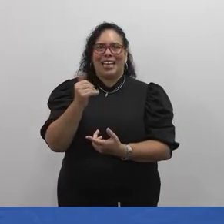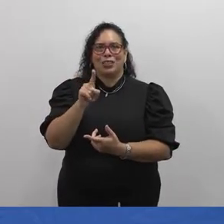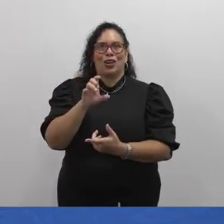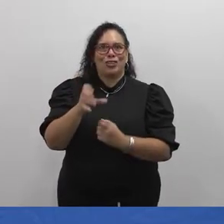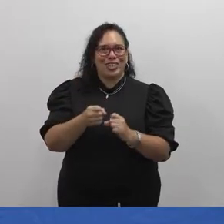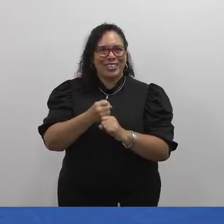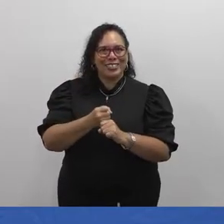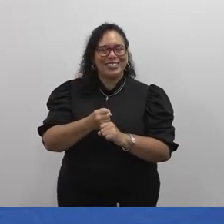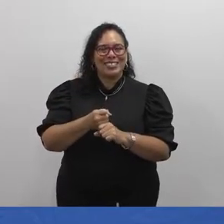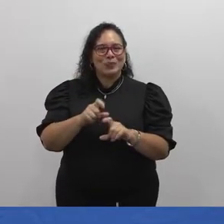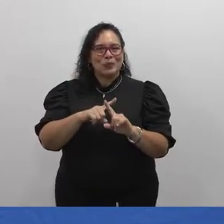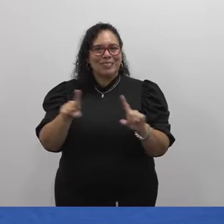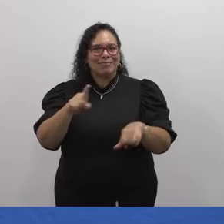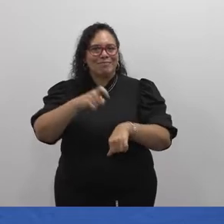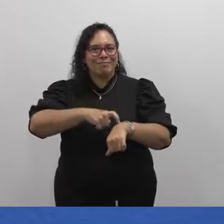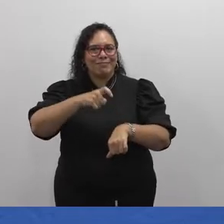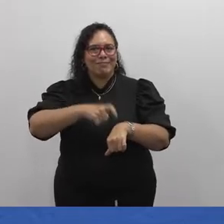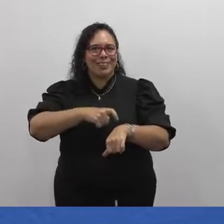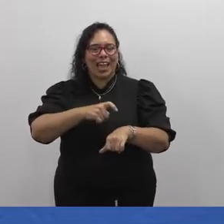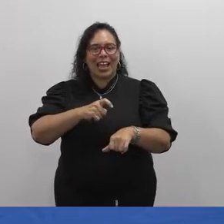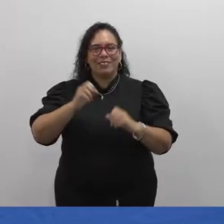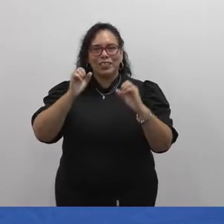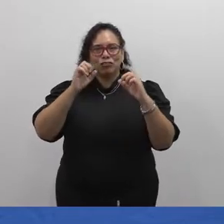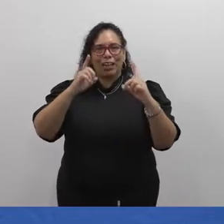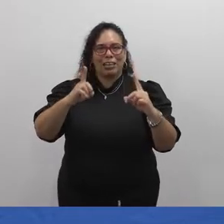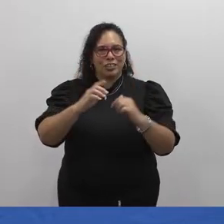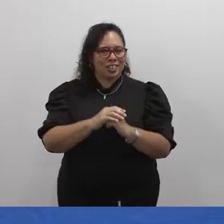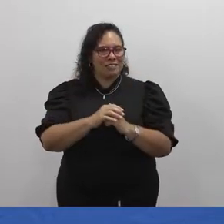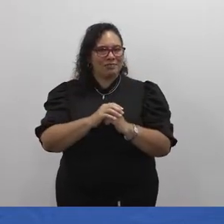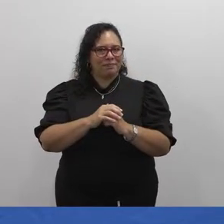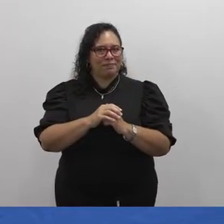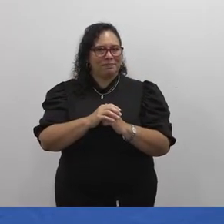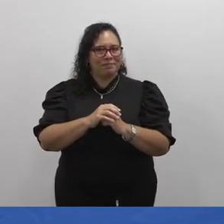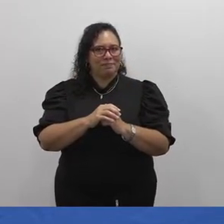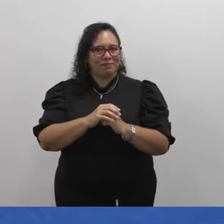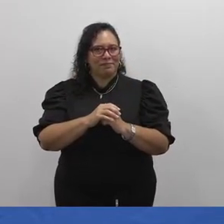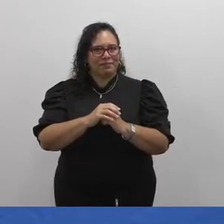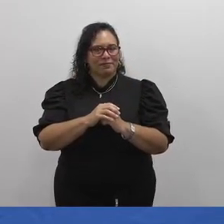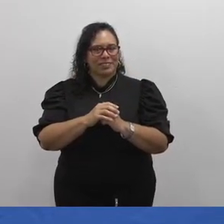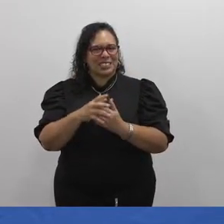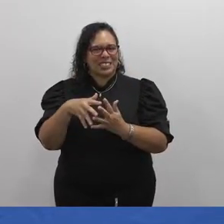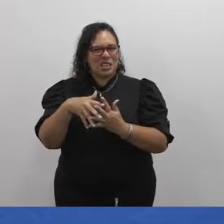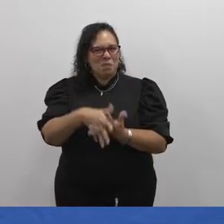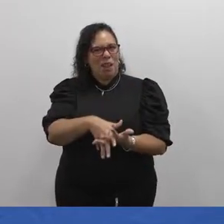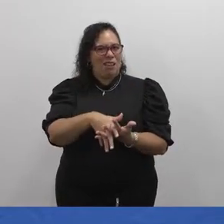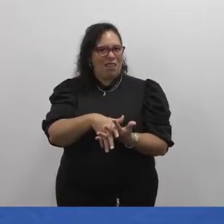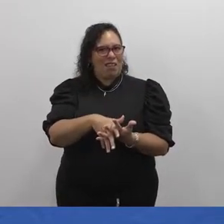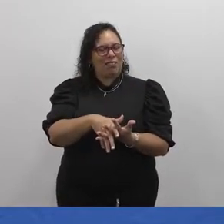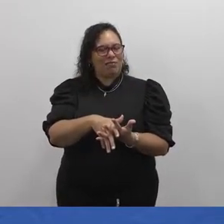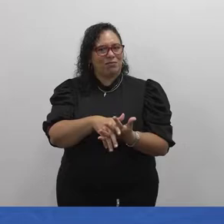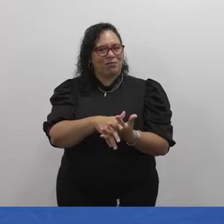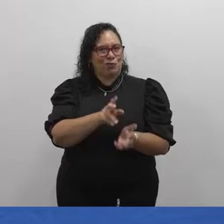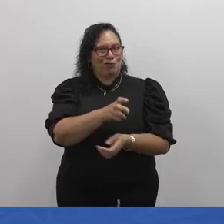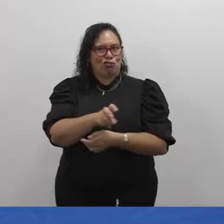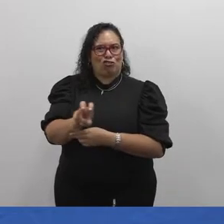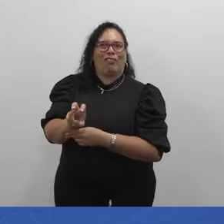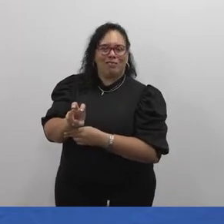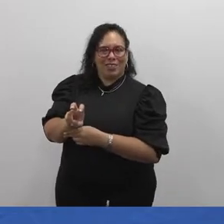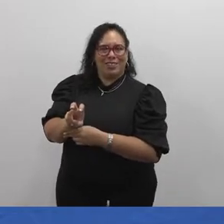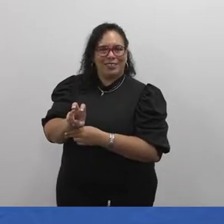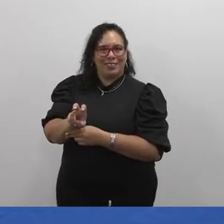talk about a different era of education, it's also embedded in our shift to